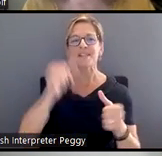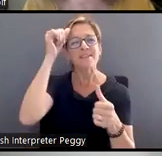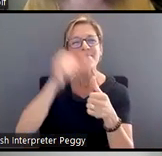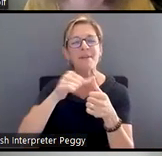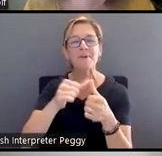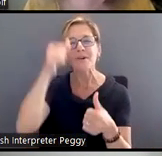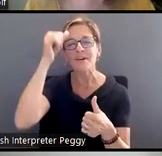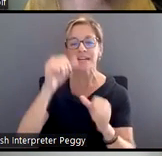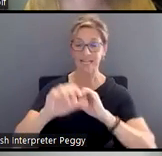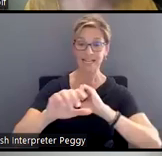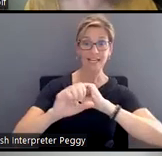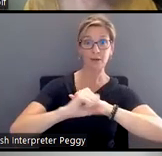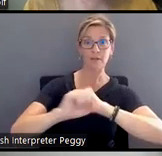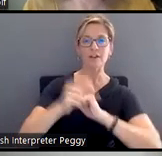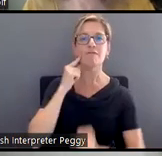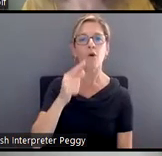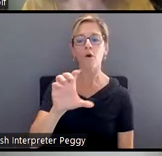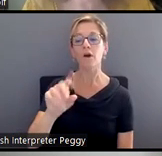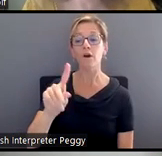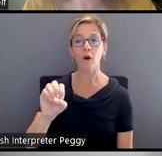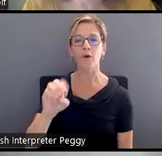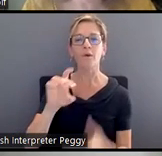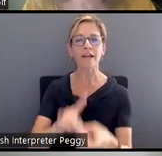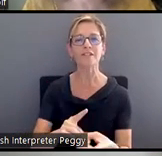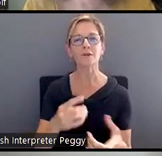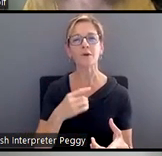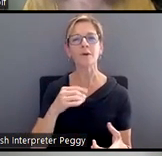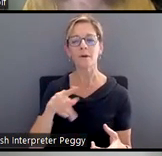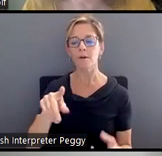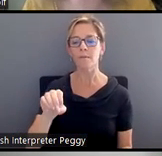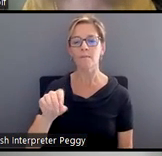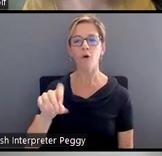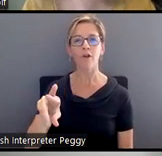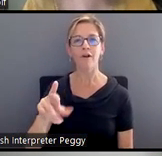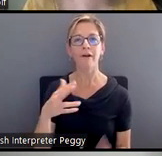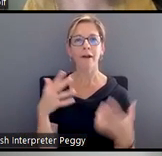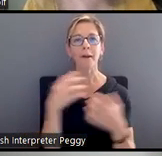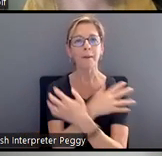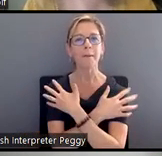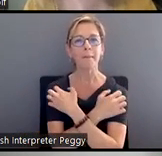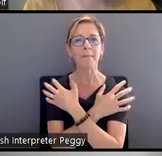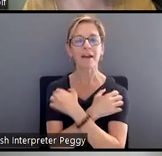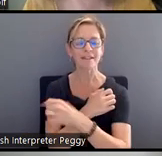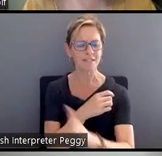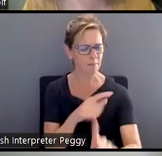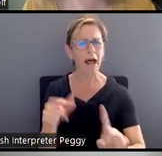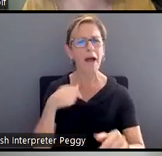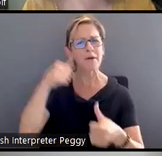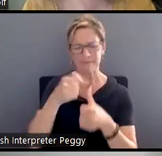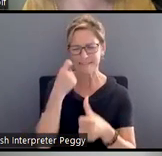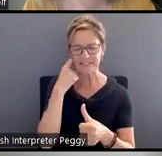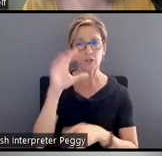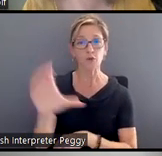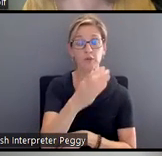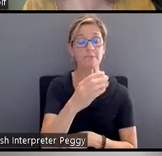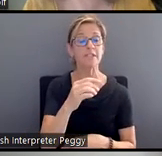Coca-Cola ad with the bears. And yeah, I think of the one that was on this past Christmas with a little girl writing a letter to Santa, and she